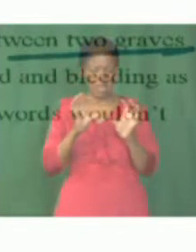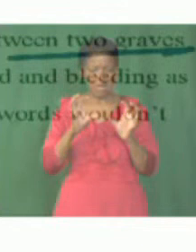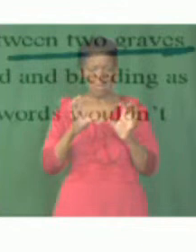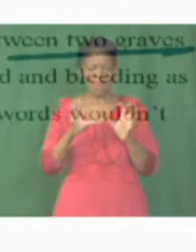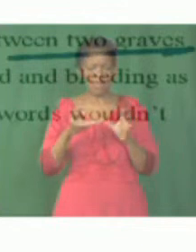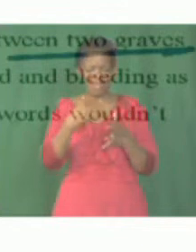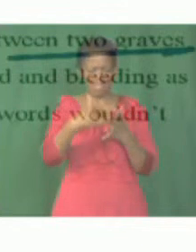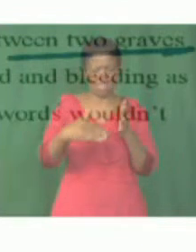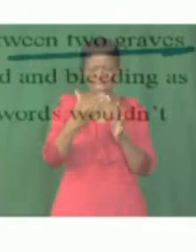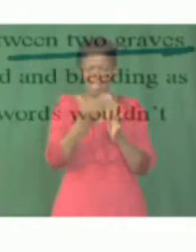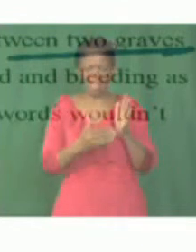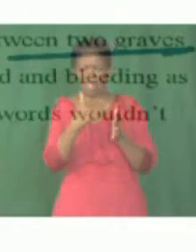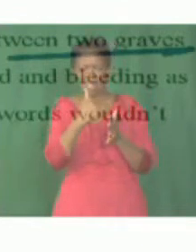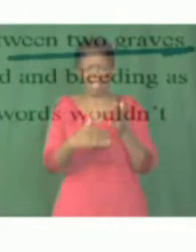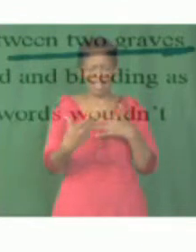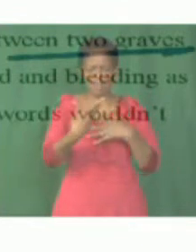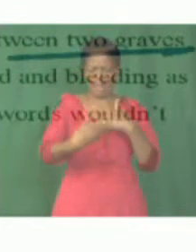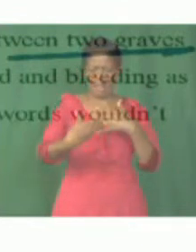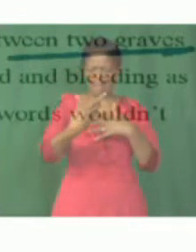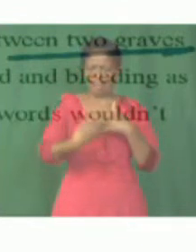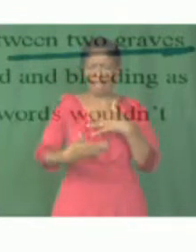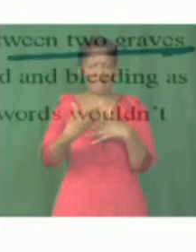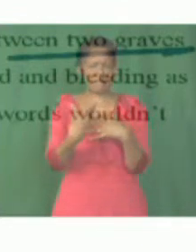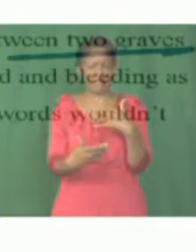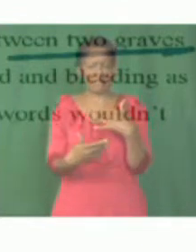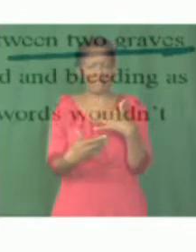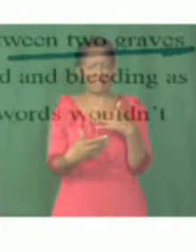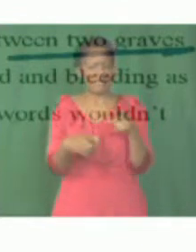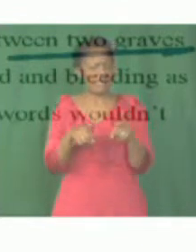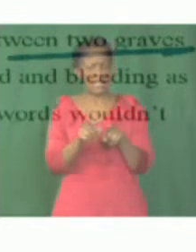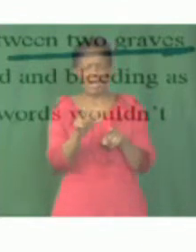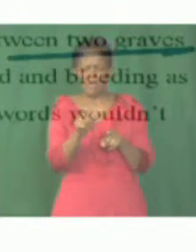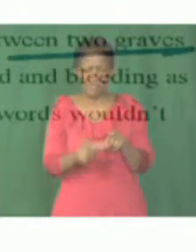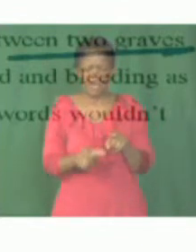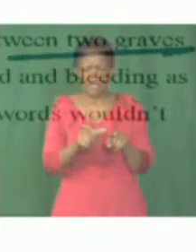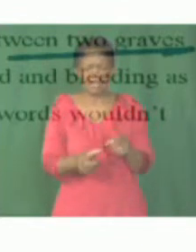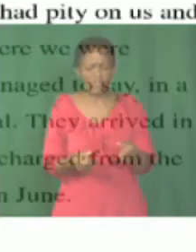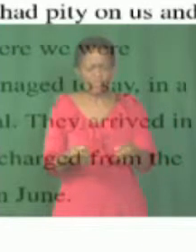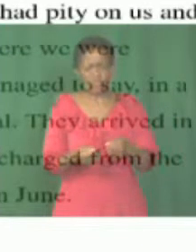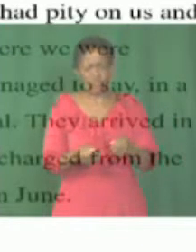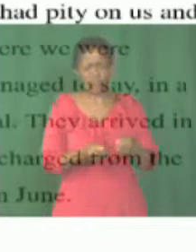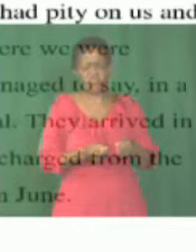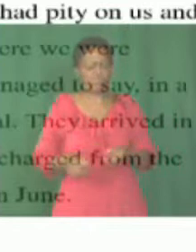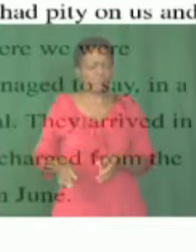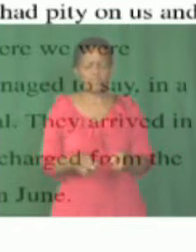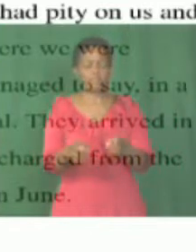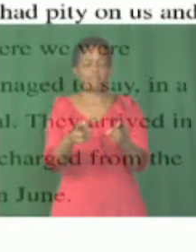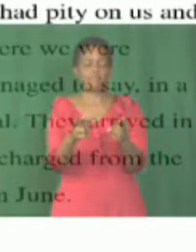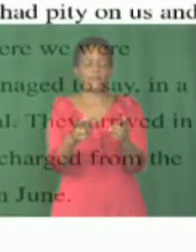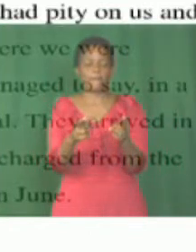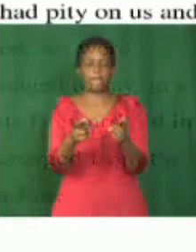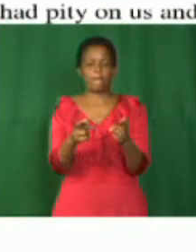if they'd been sliding on the rough road. Let us continue reading.